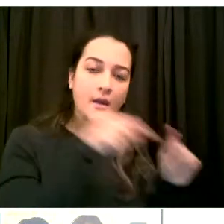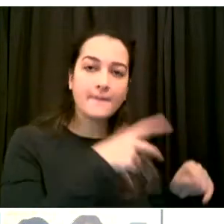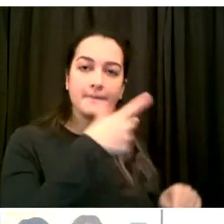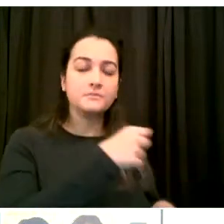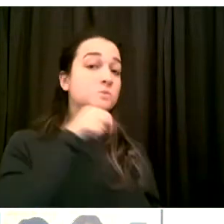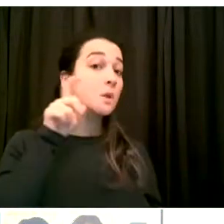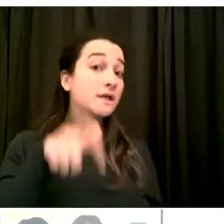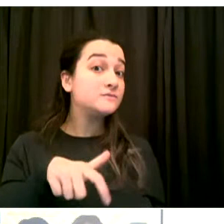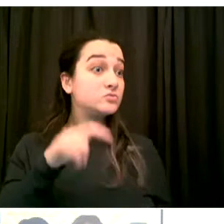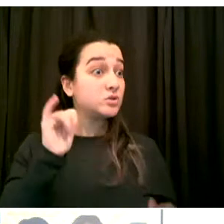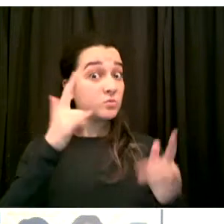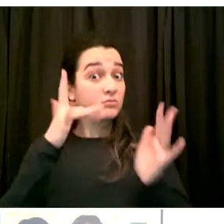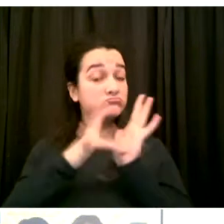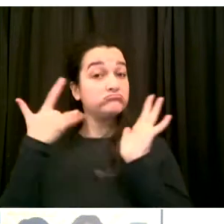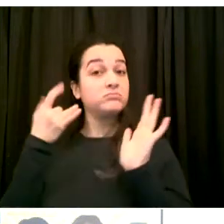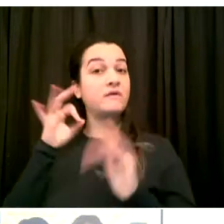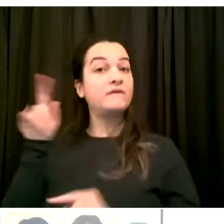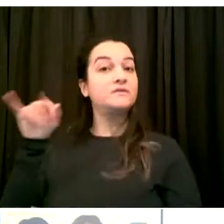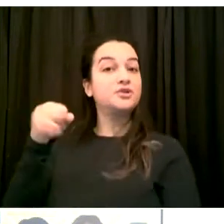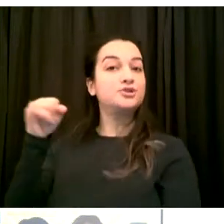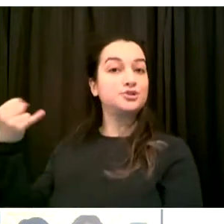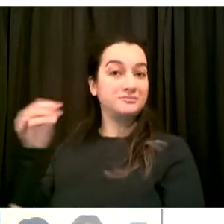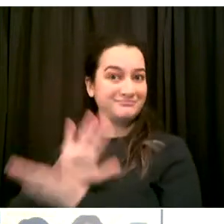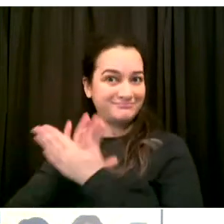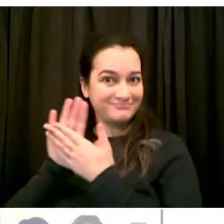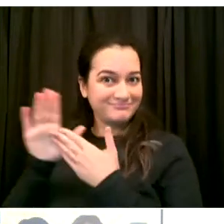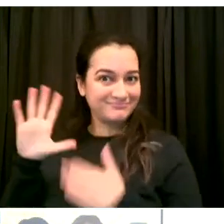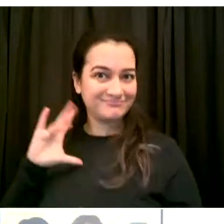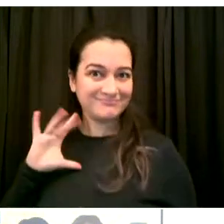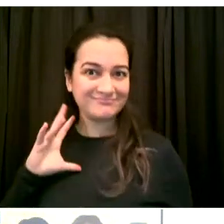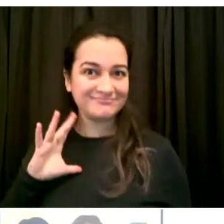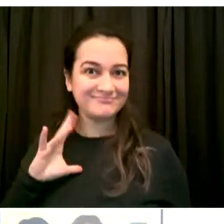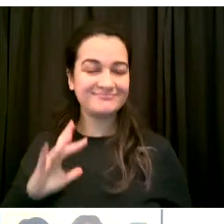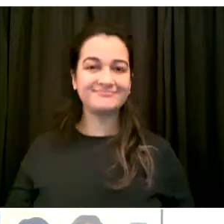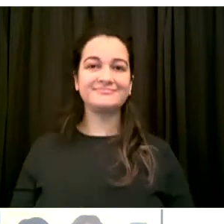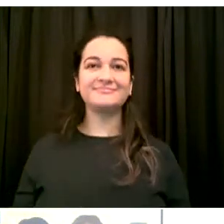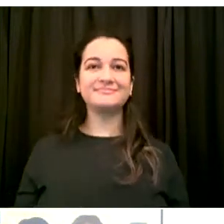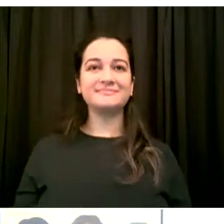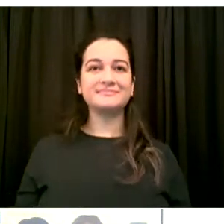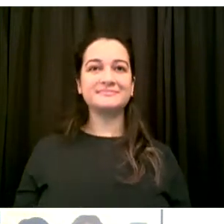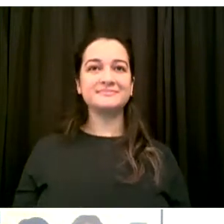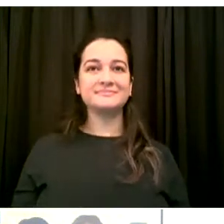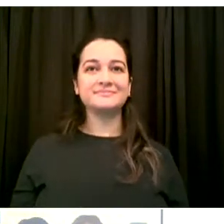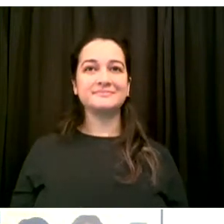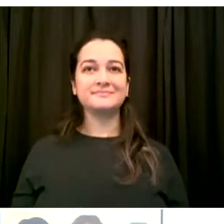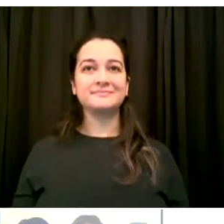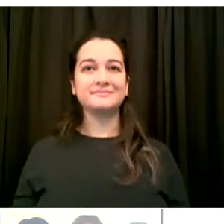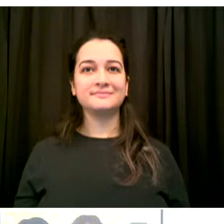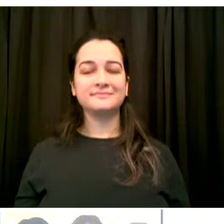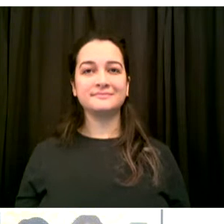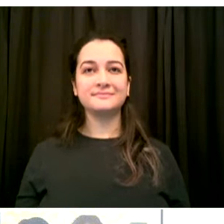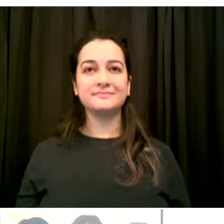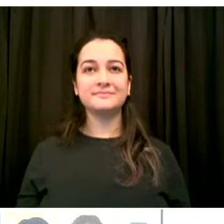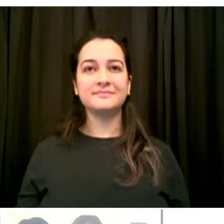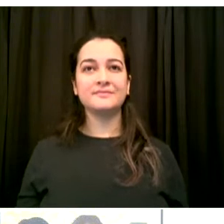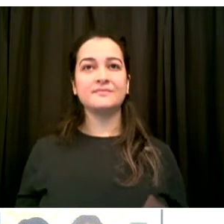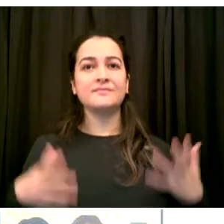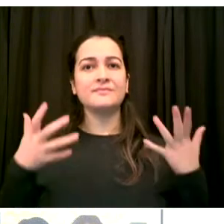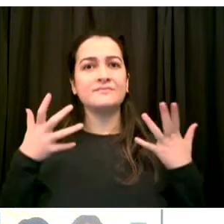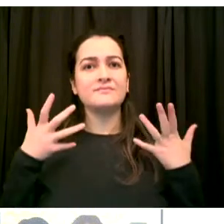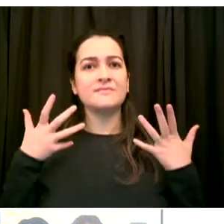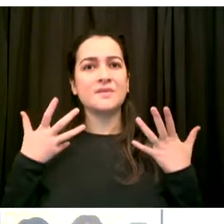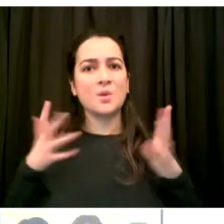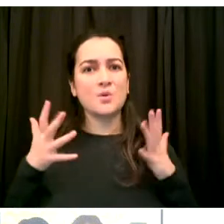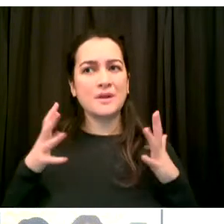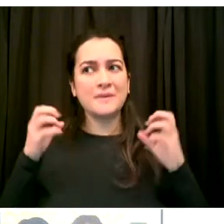care clinicians, as well as visiting nurses who already provide many healthcare services in people's